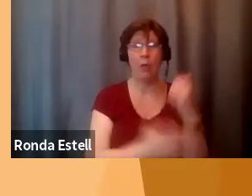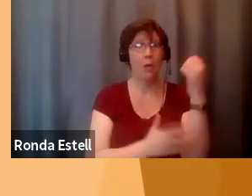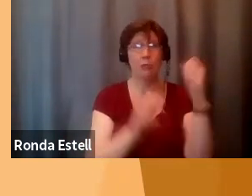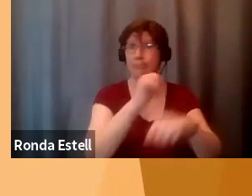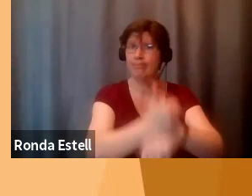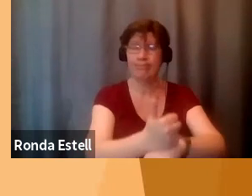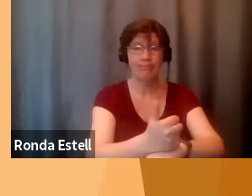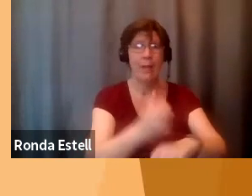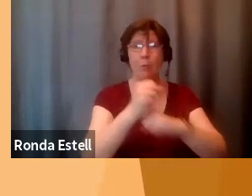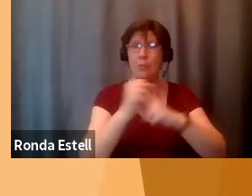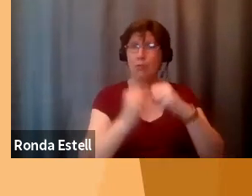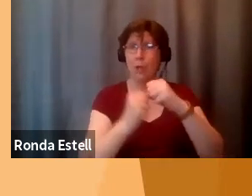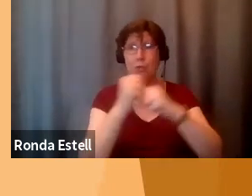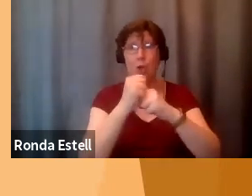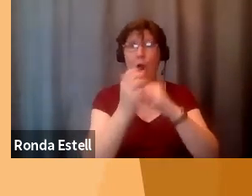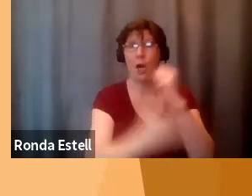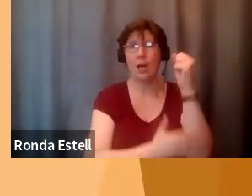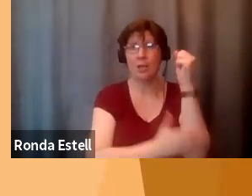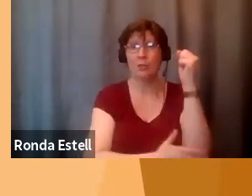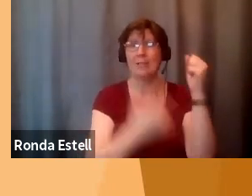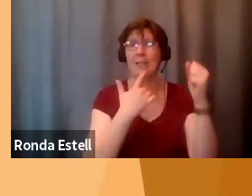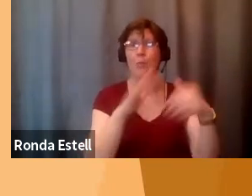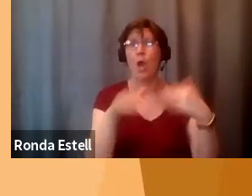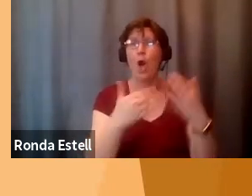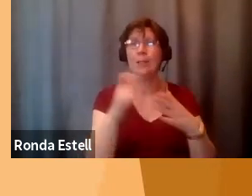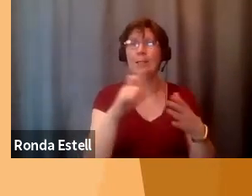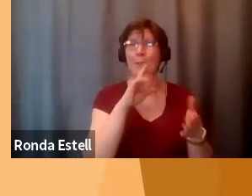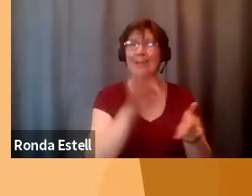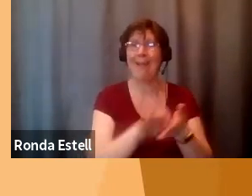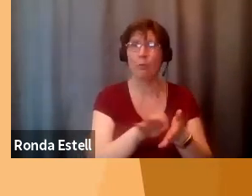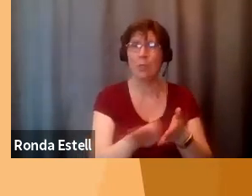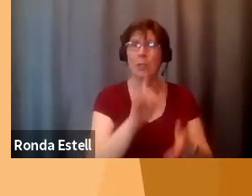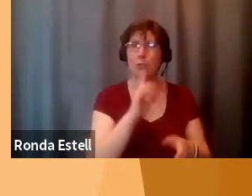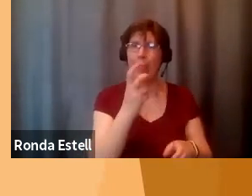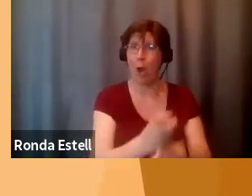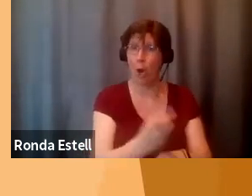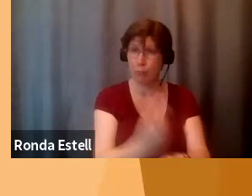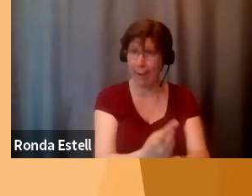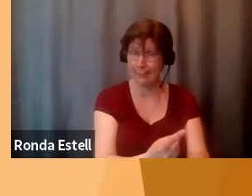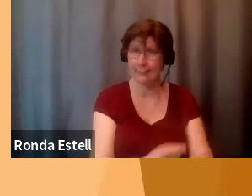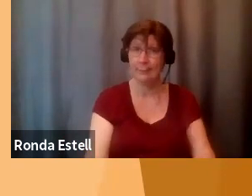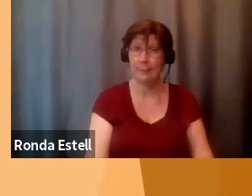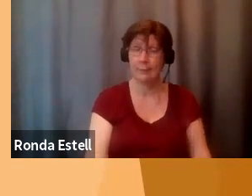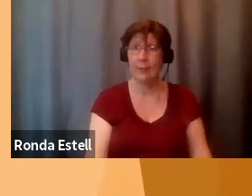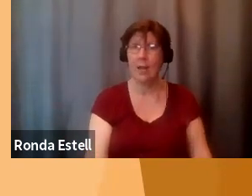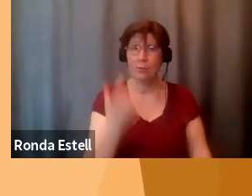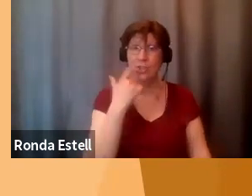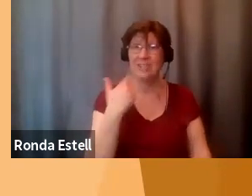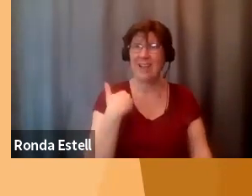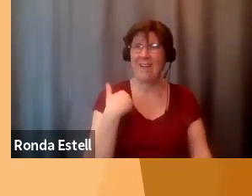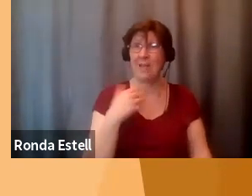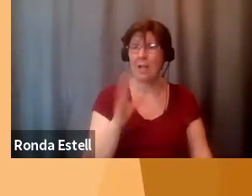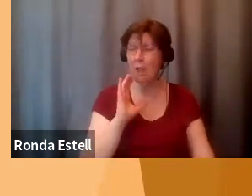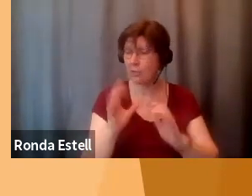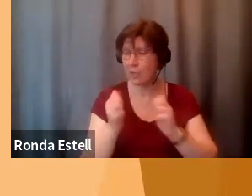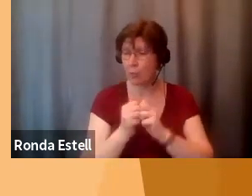our country. It said that we all need to be counted. And it's really hard, right? Because I was just having a conversation with my 6-year-old